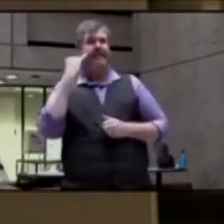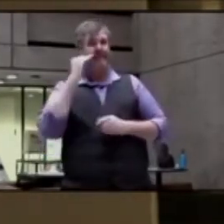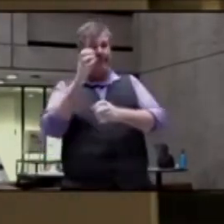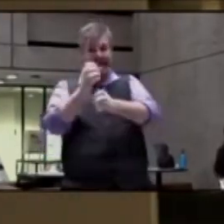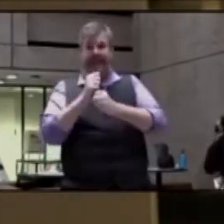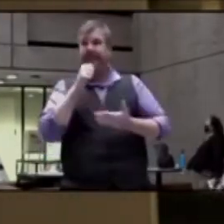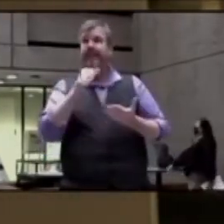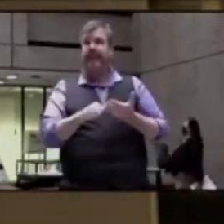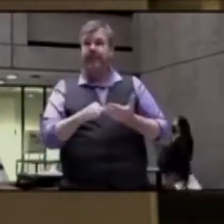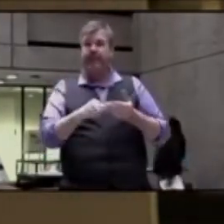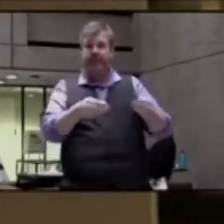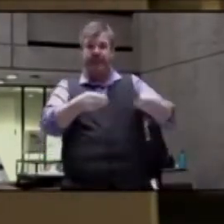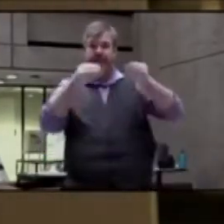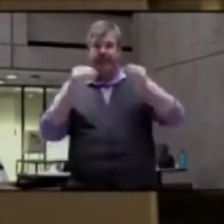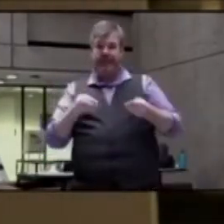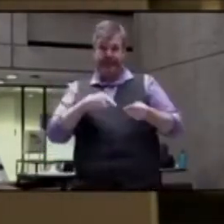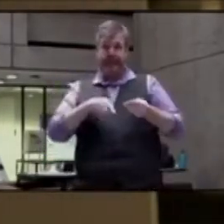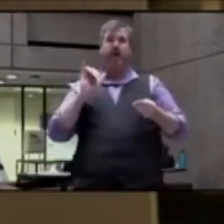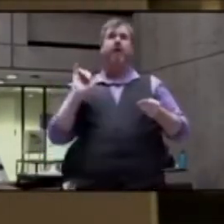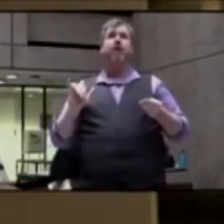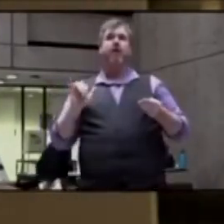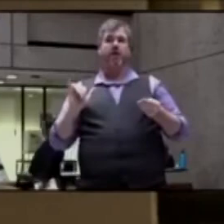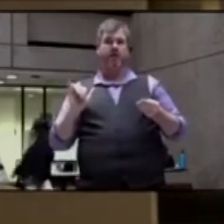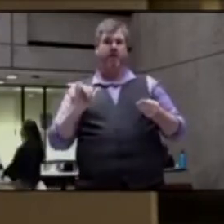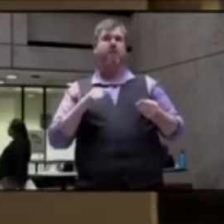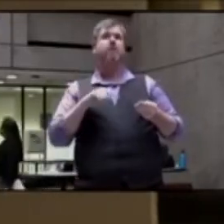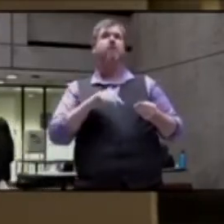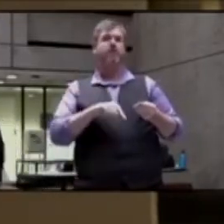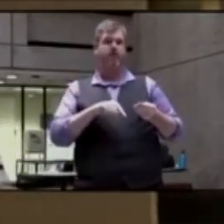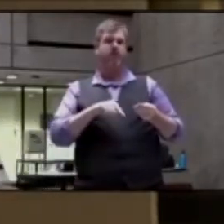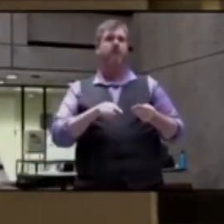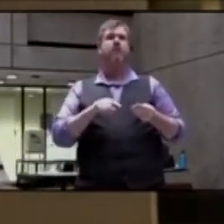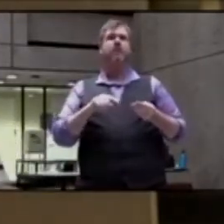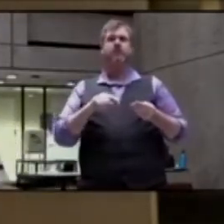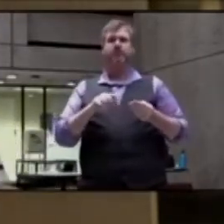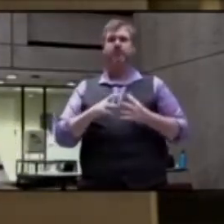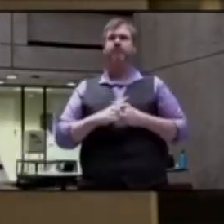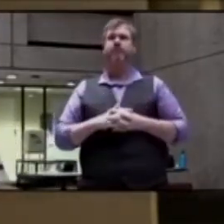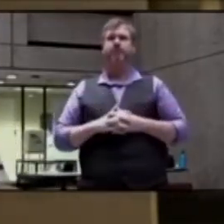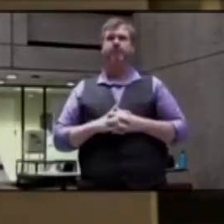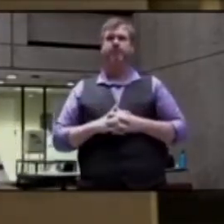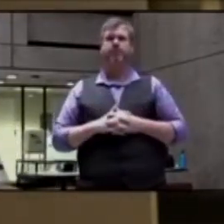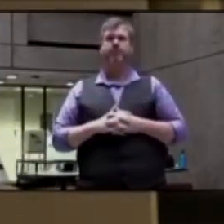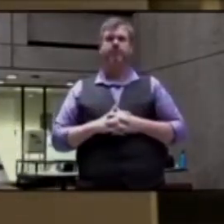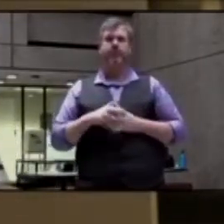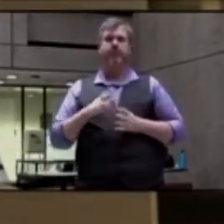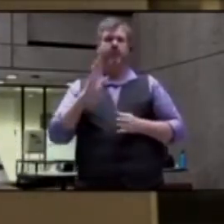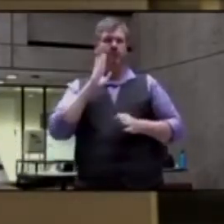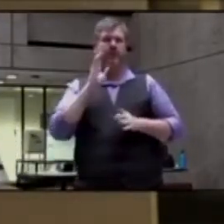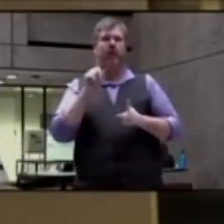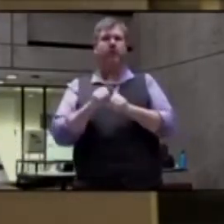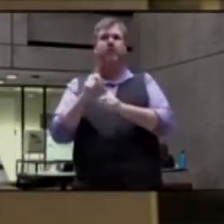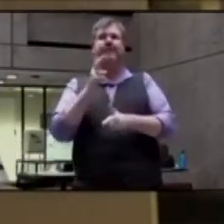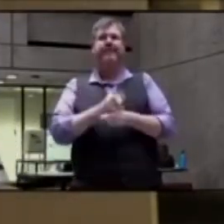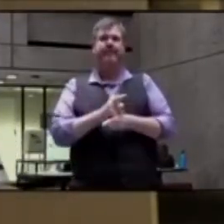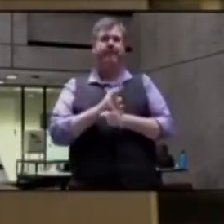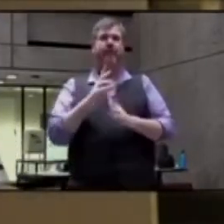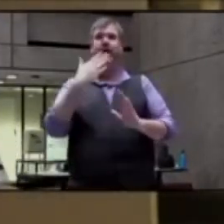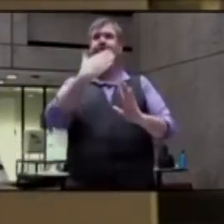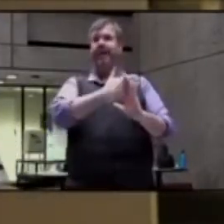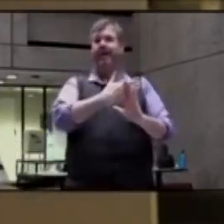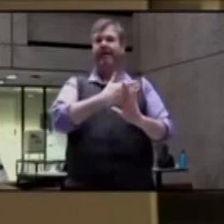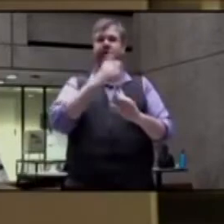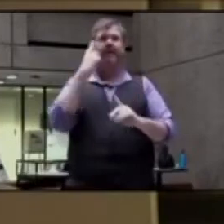that's inside with your signature that we can use, and we'll also keep that on file for our future